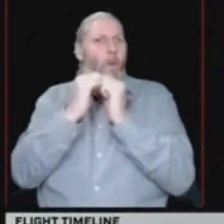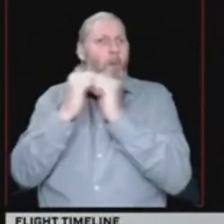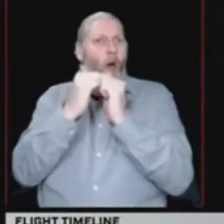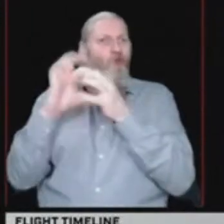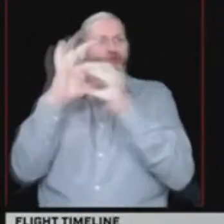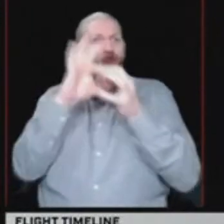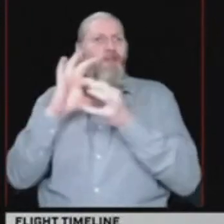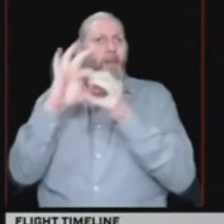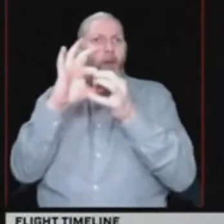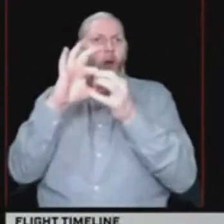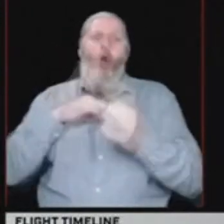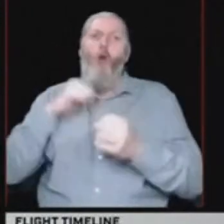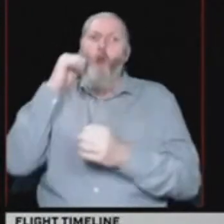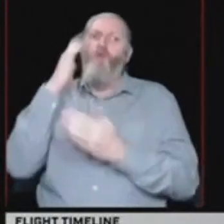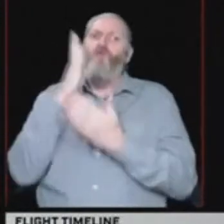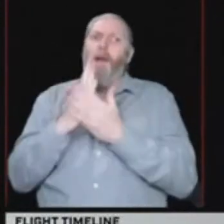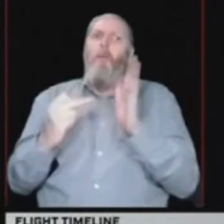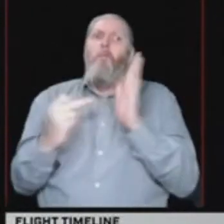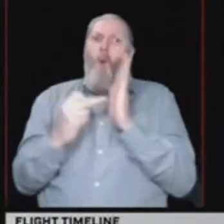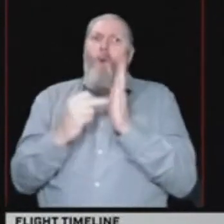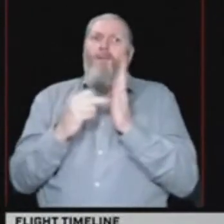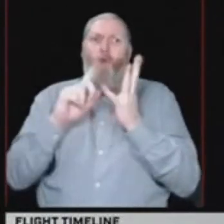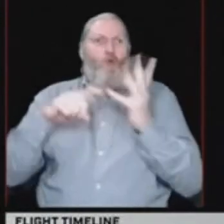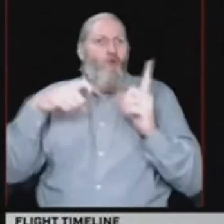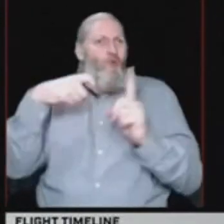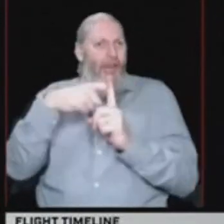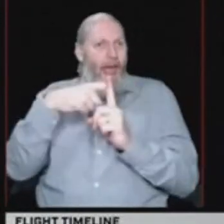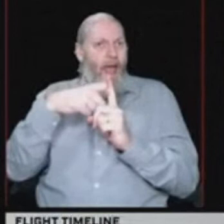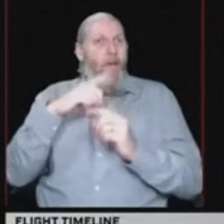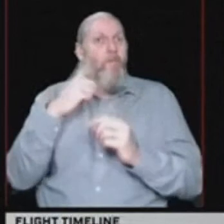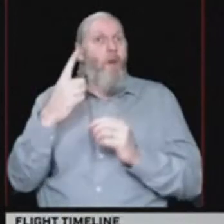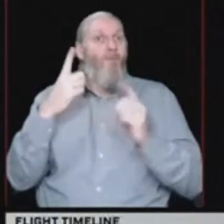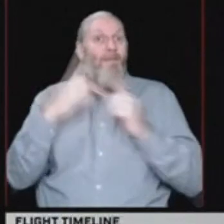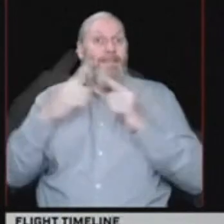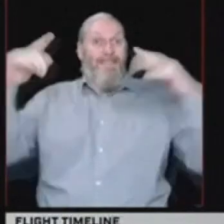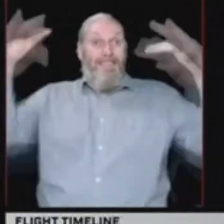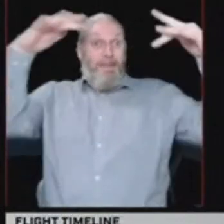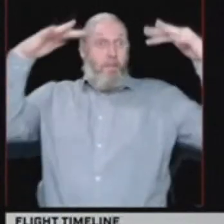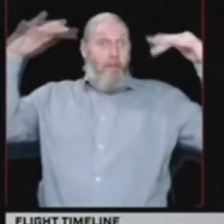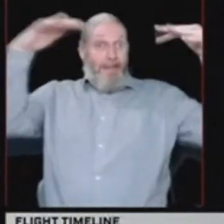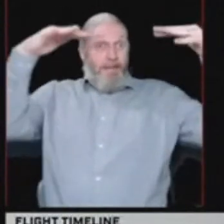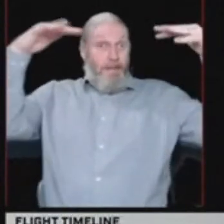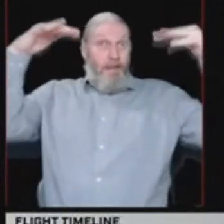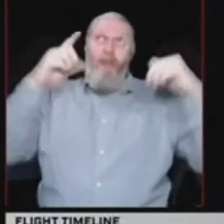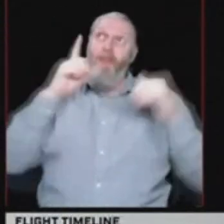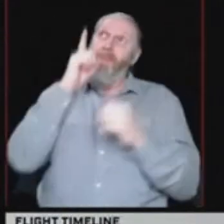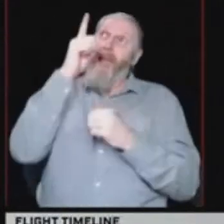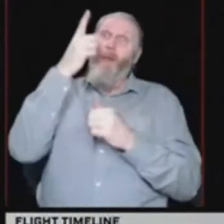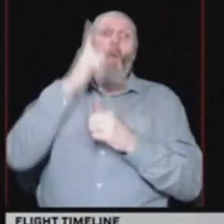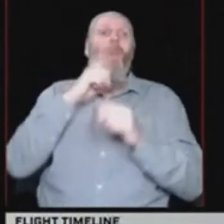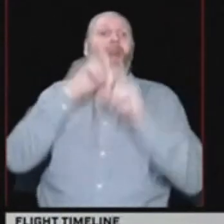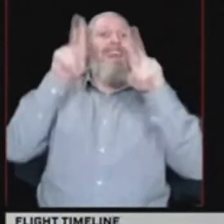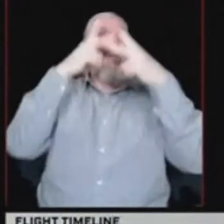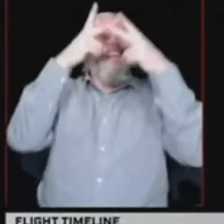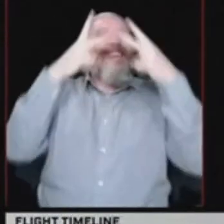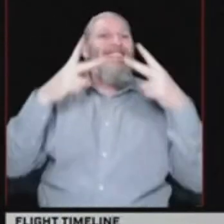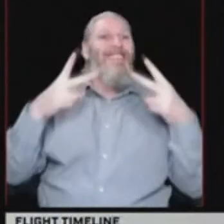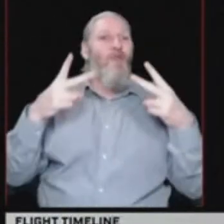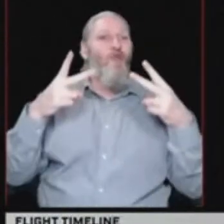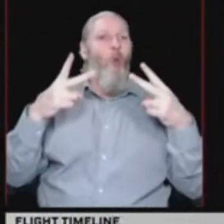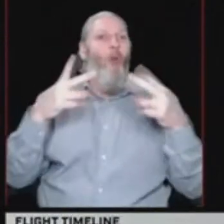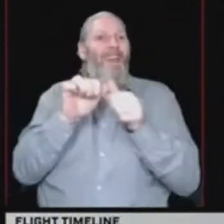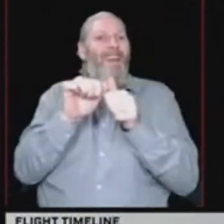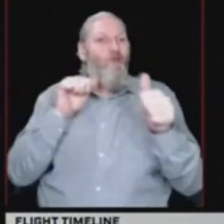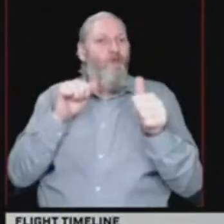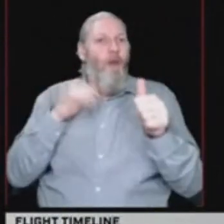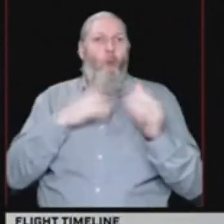launchers, but clearly space is an international cooperative industry, and so working